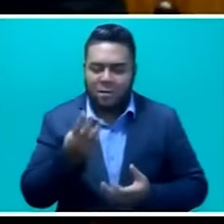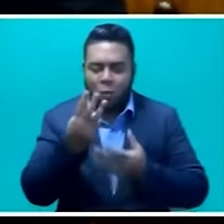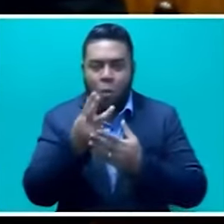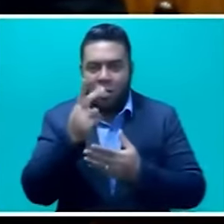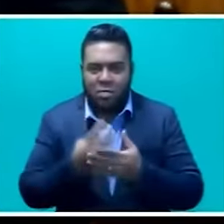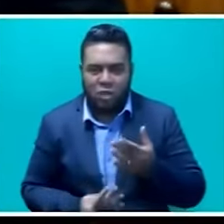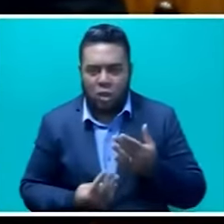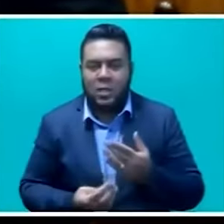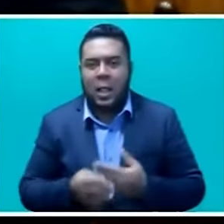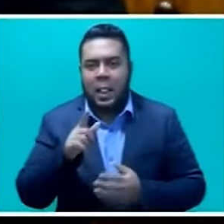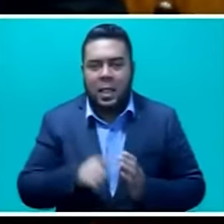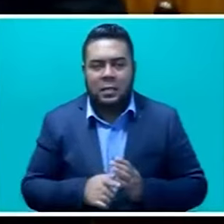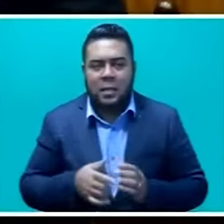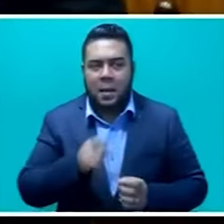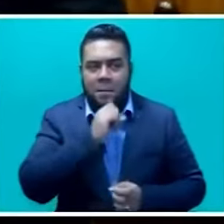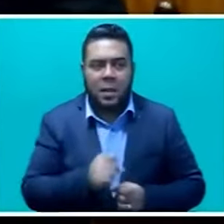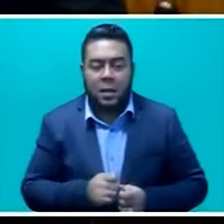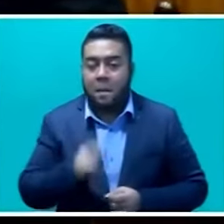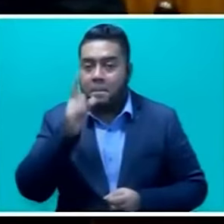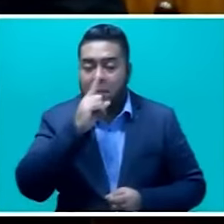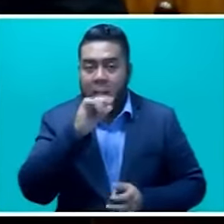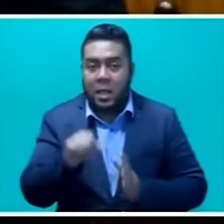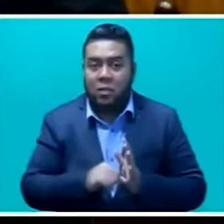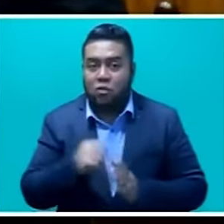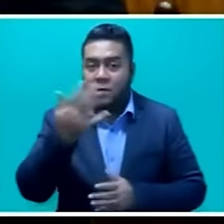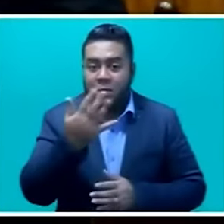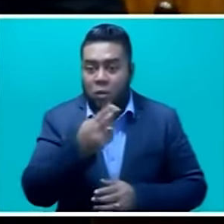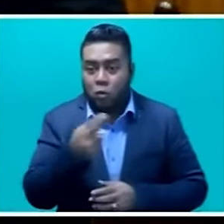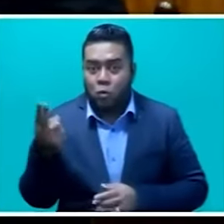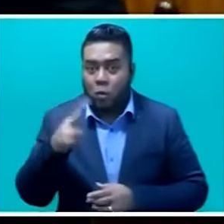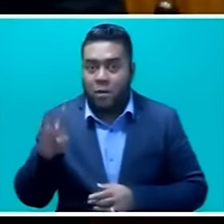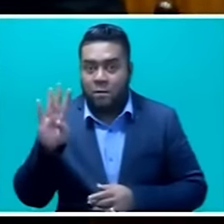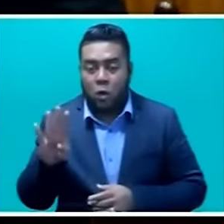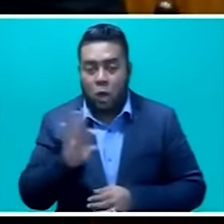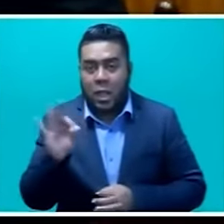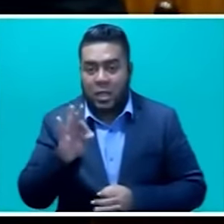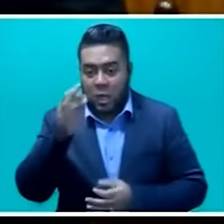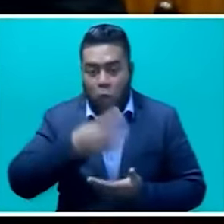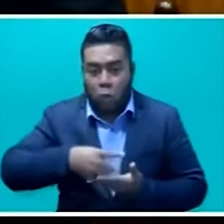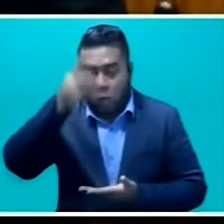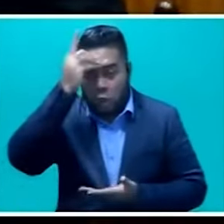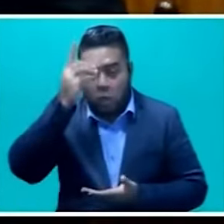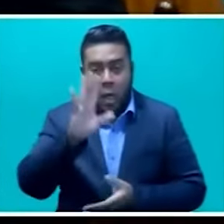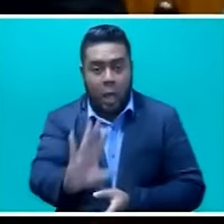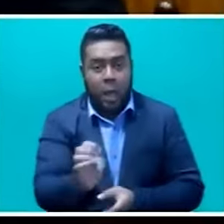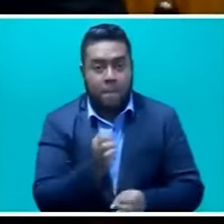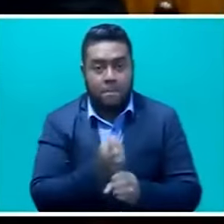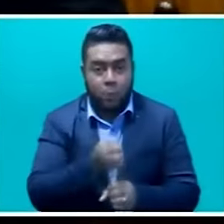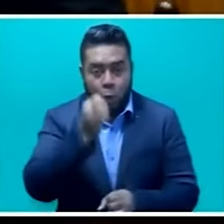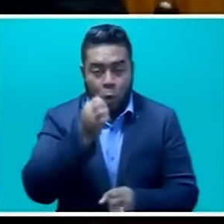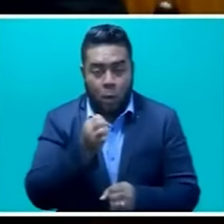men. People aged 15 to 24 years who are not in education, employment, or